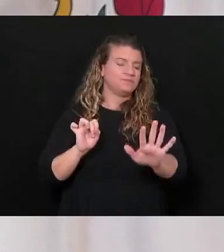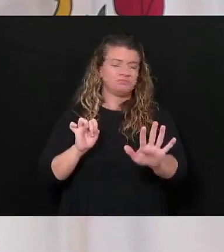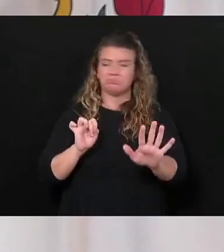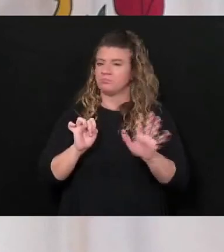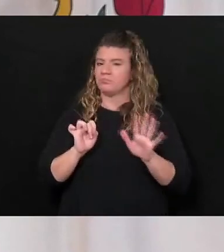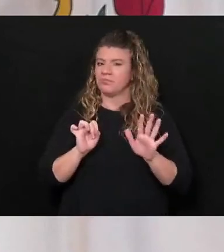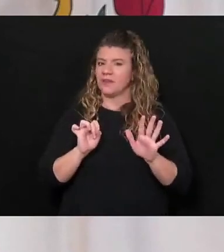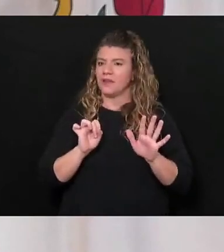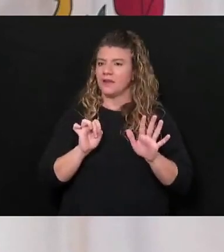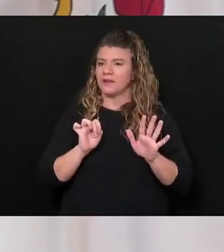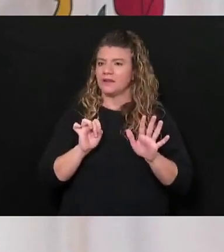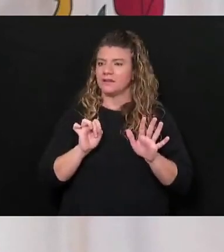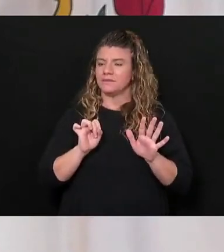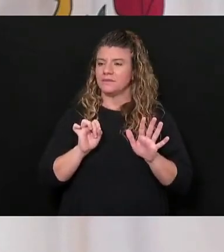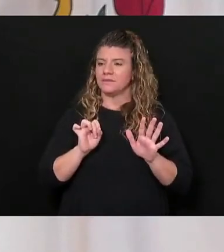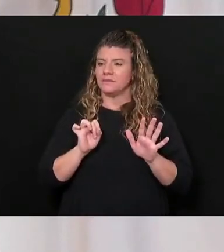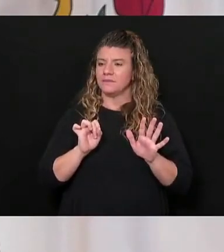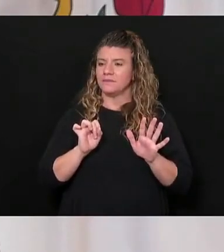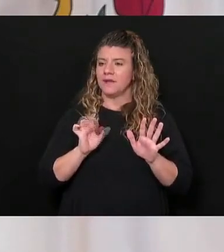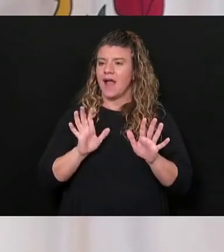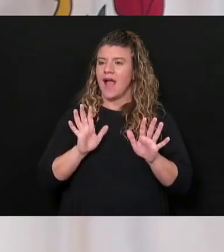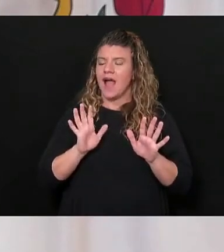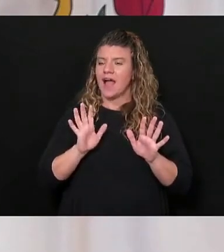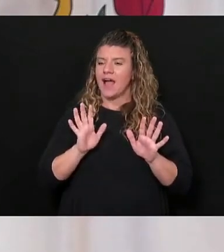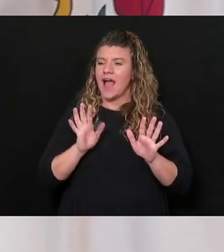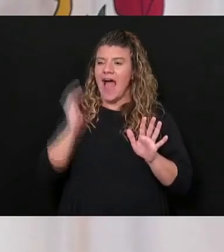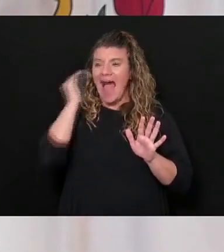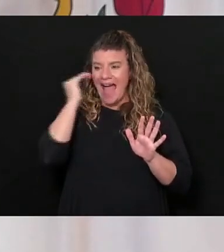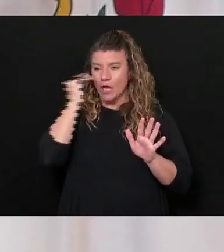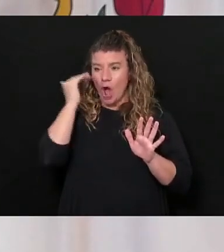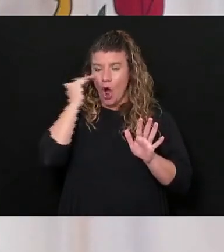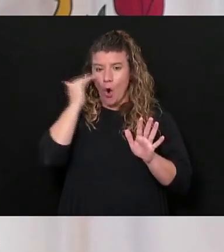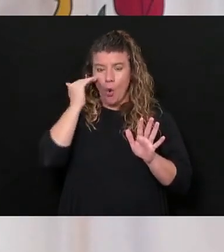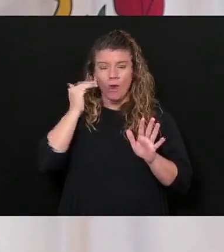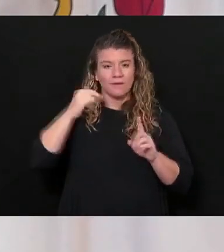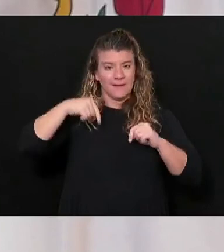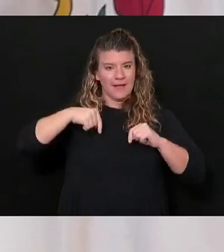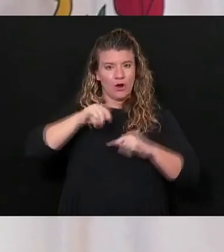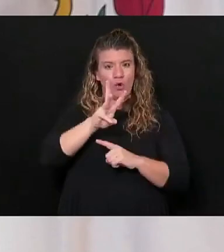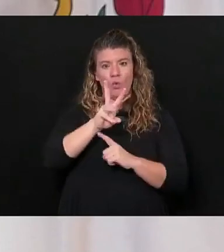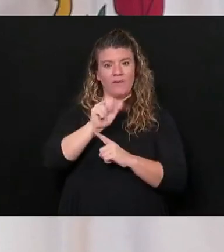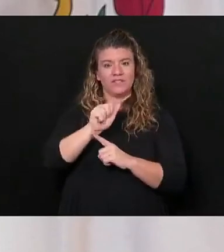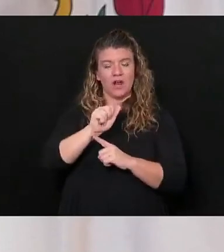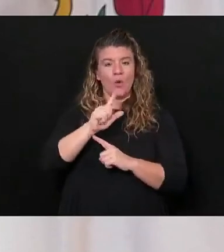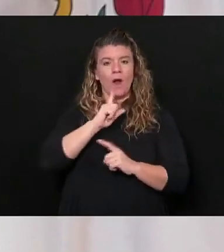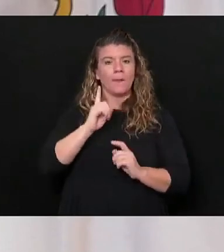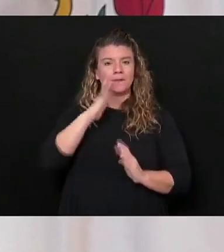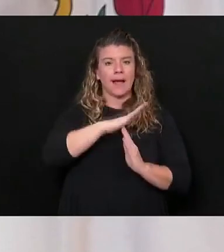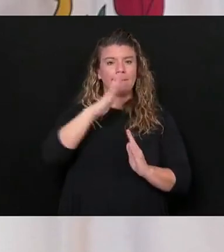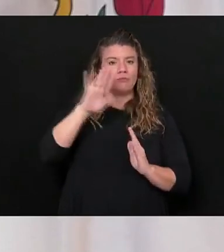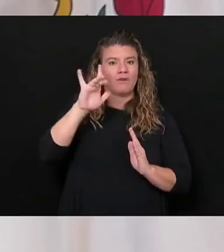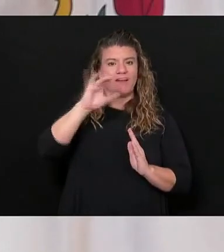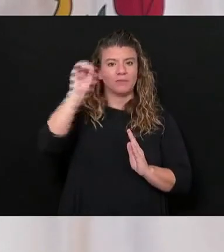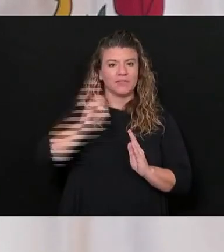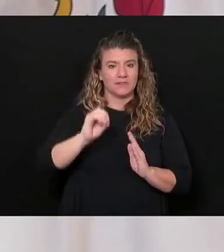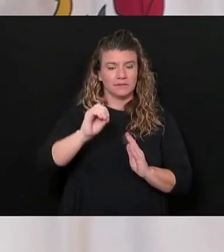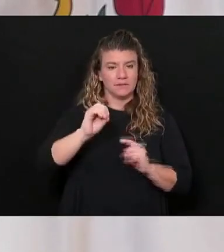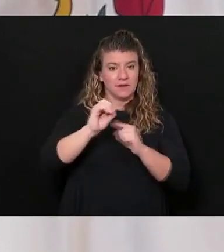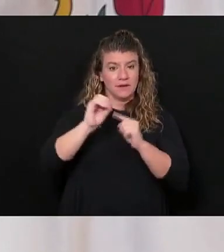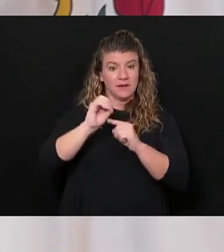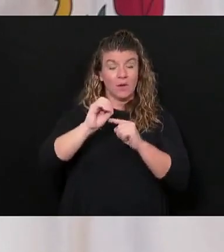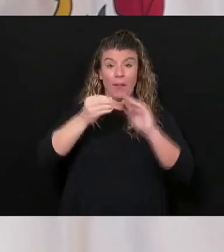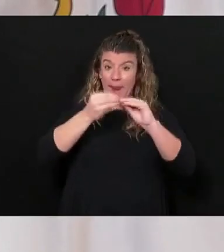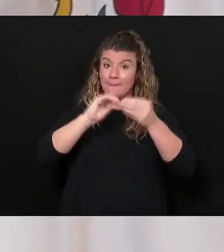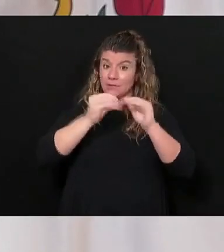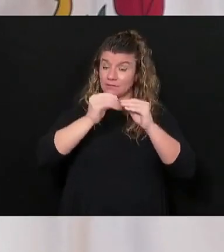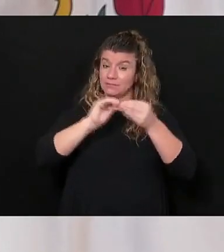let's just say that we're surely in the top 25 percentile in our numbers